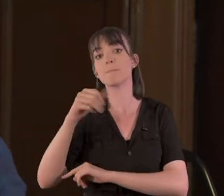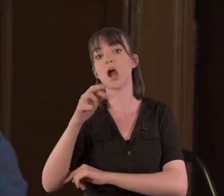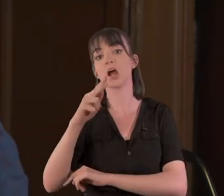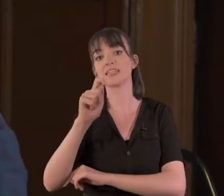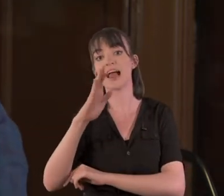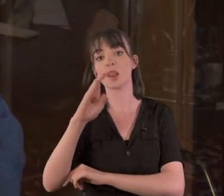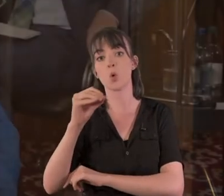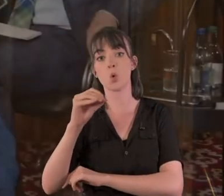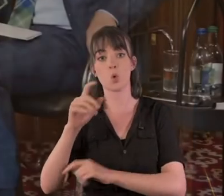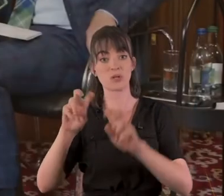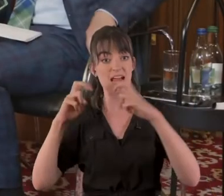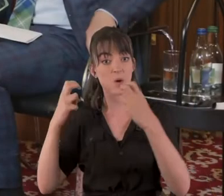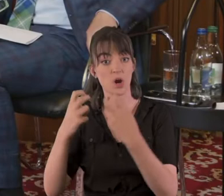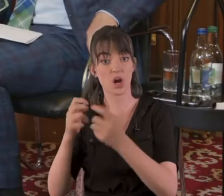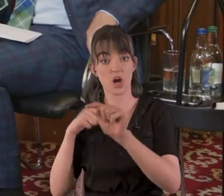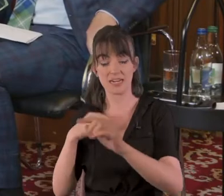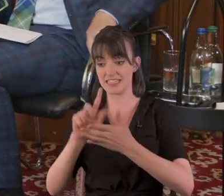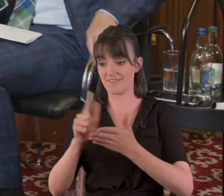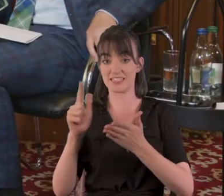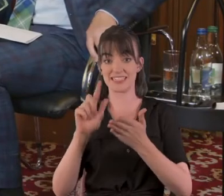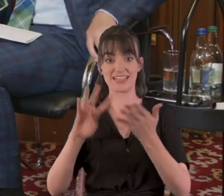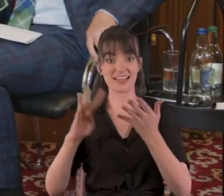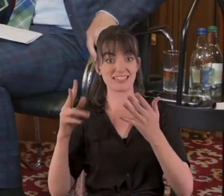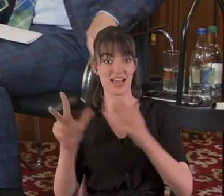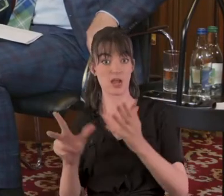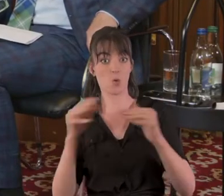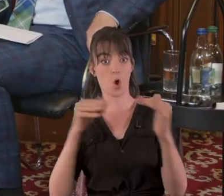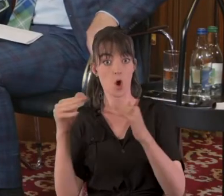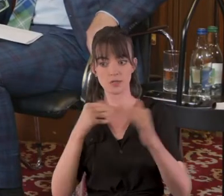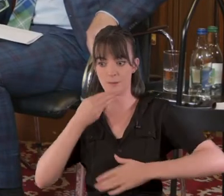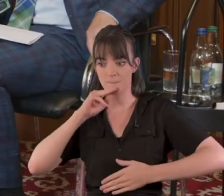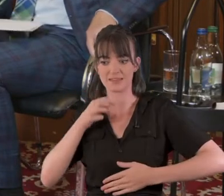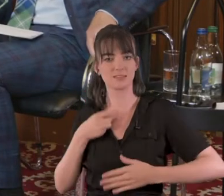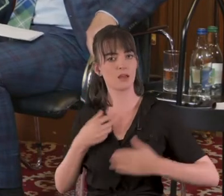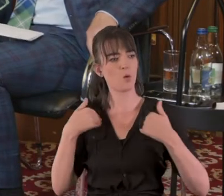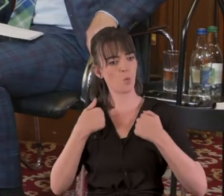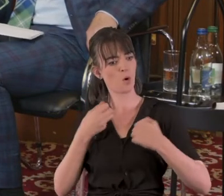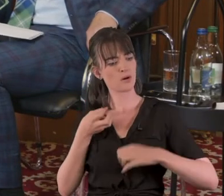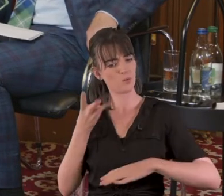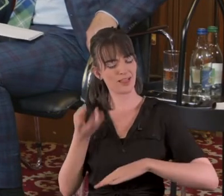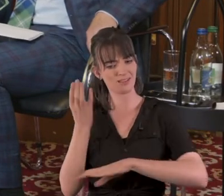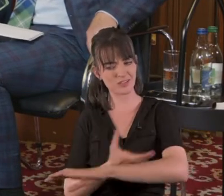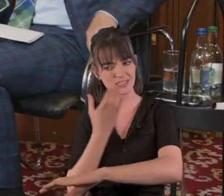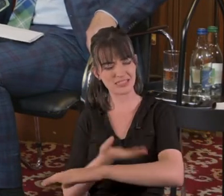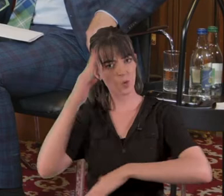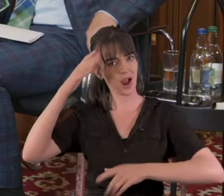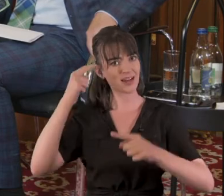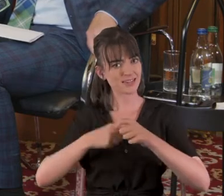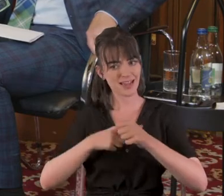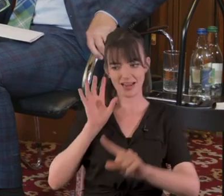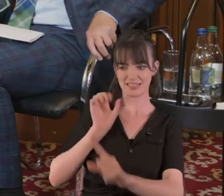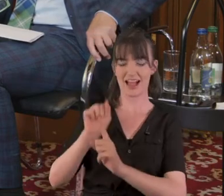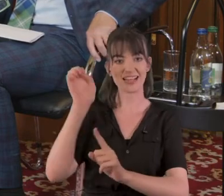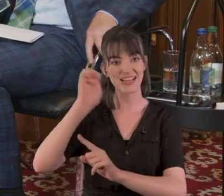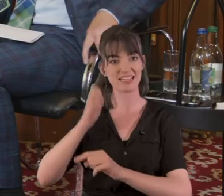Wars. 1798 was another example of it. It would continue again into the Second World War. So can you tell us a bit about what